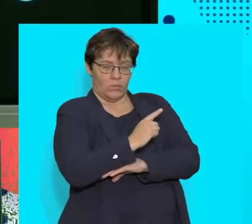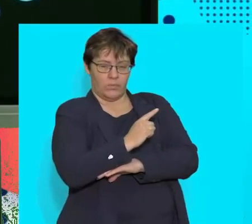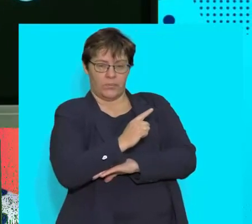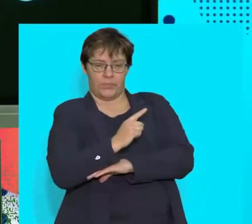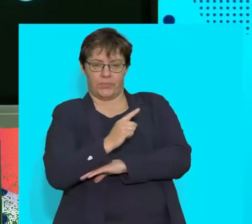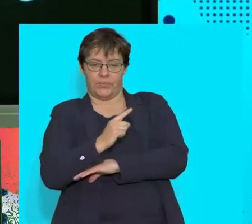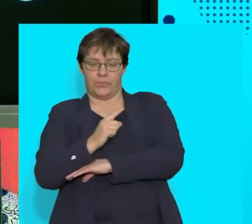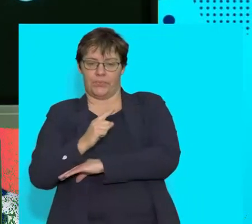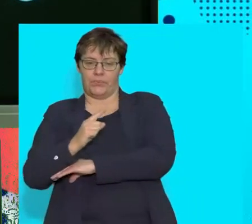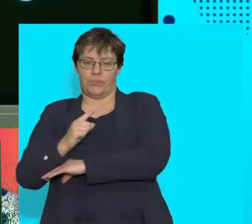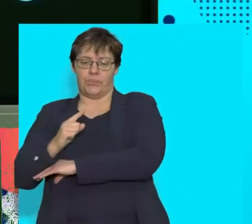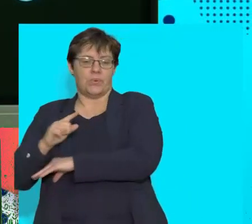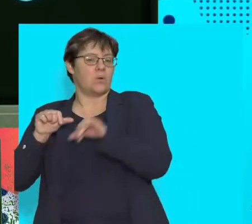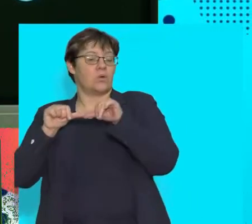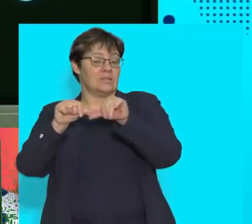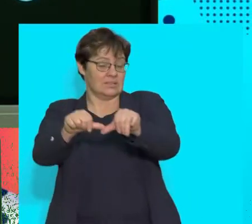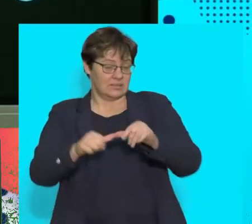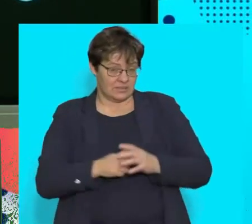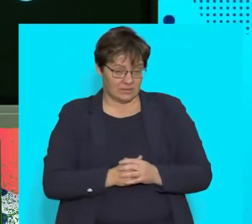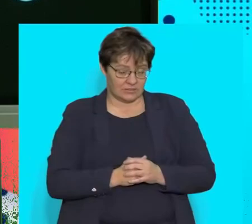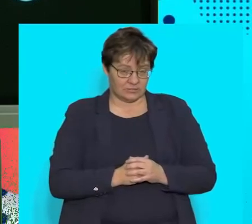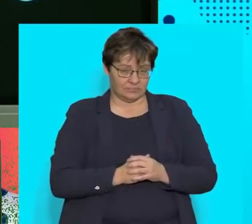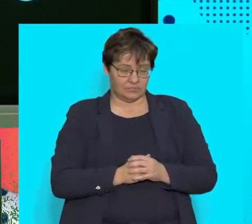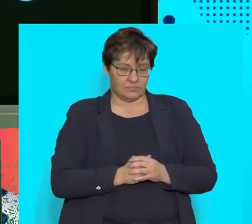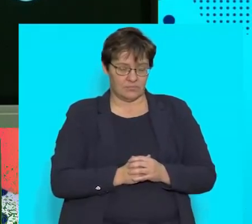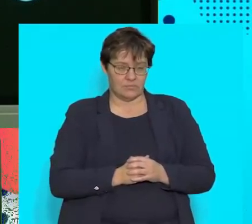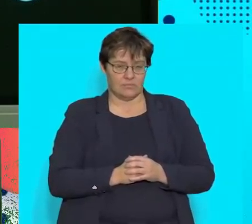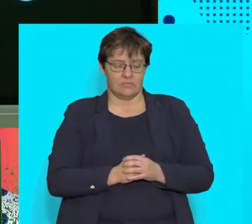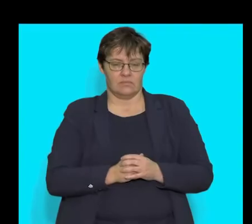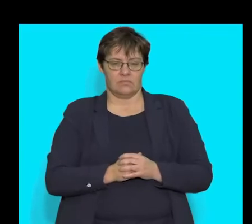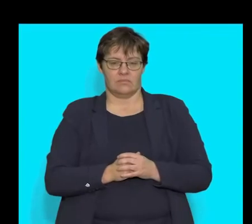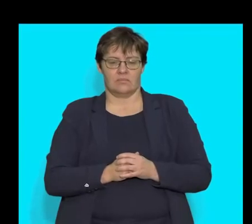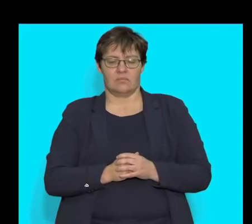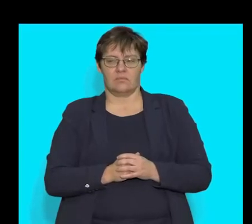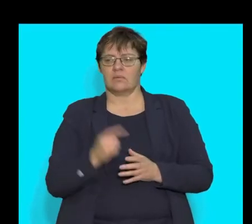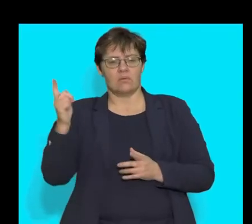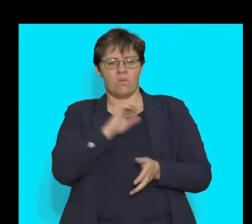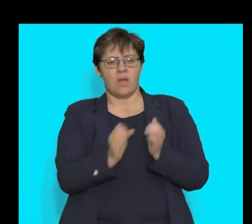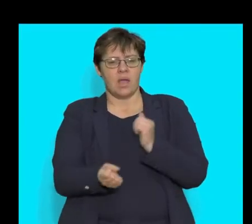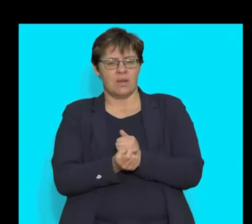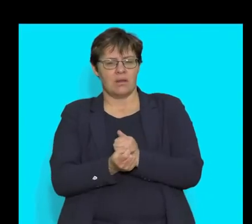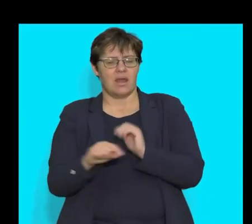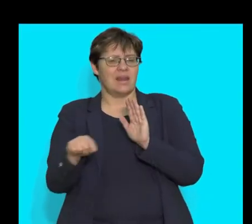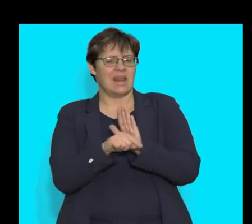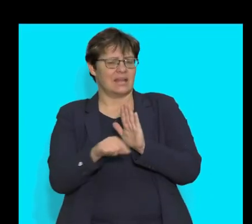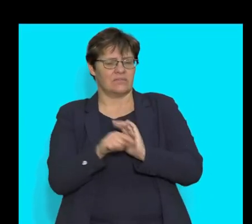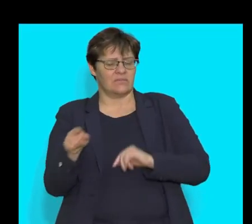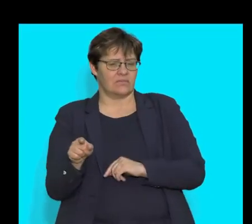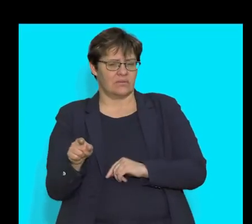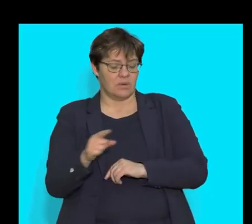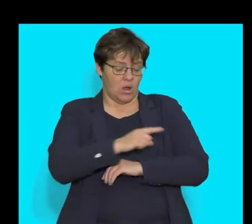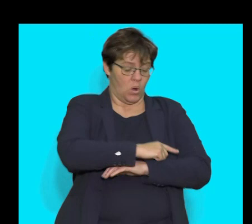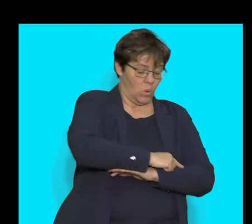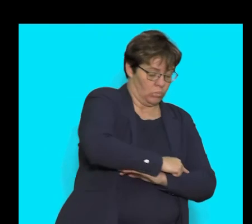this illustrates the constant velocity. Now, what happens if we get a negative gradient? Well, what's happening